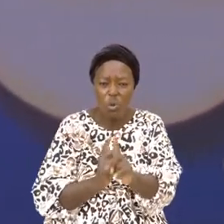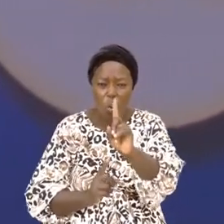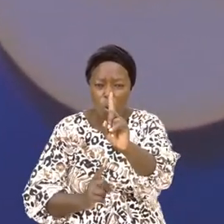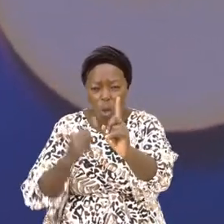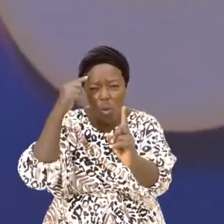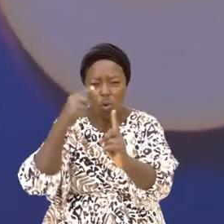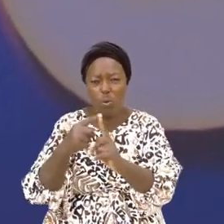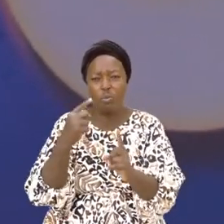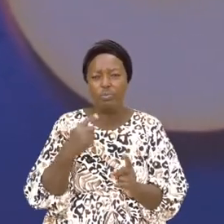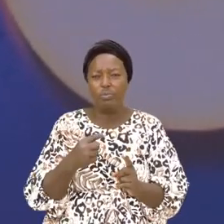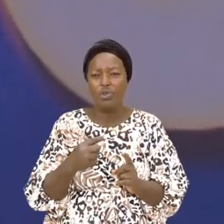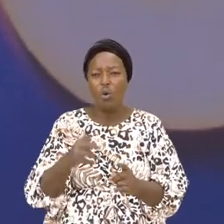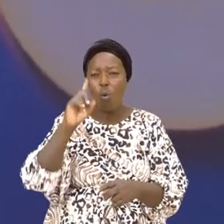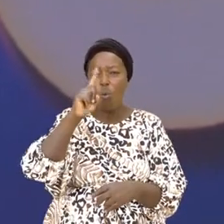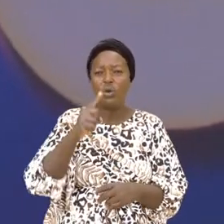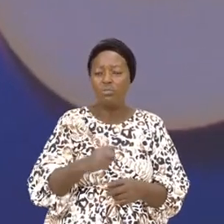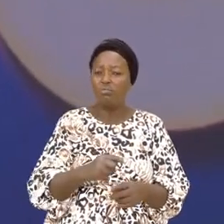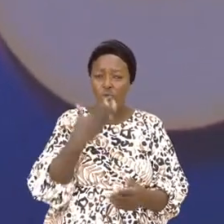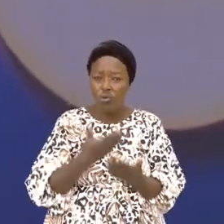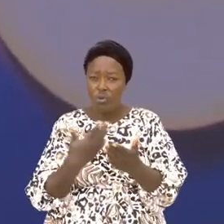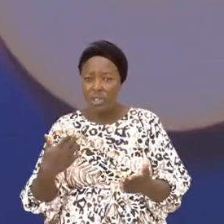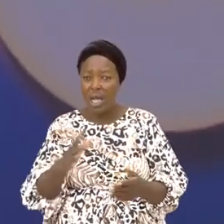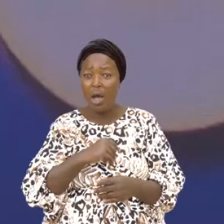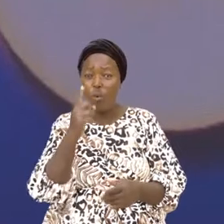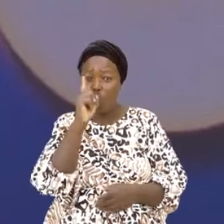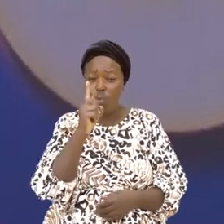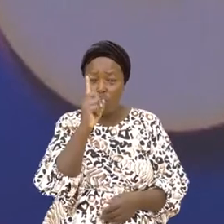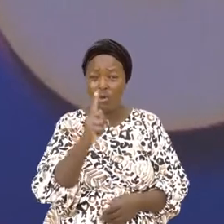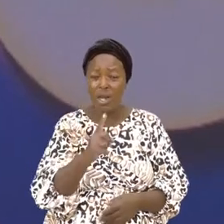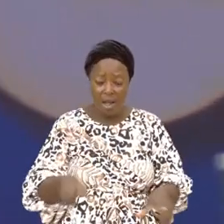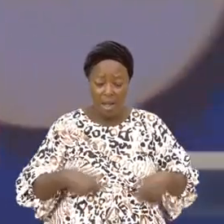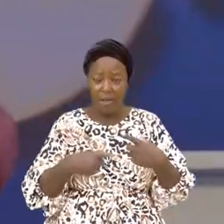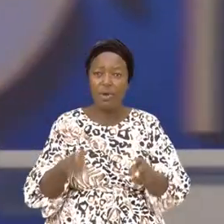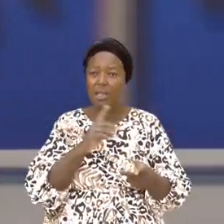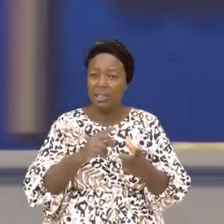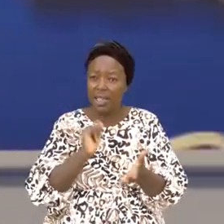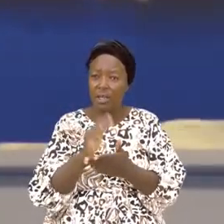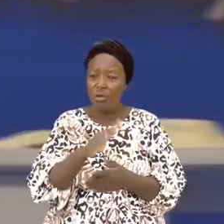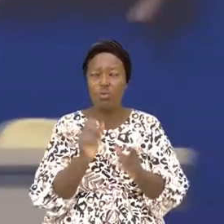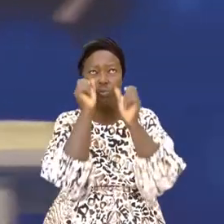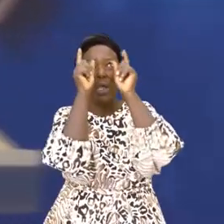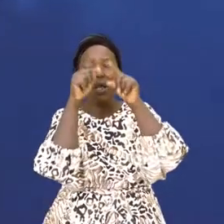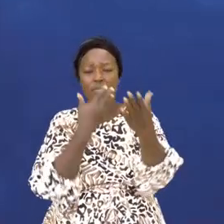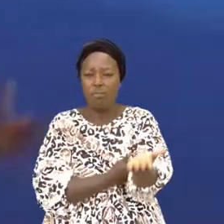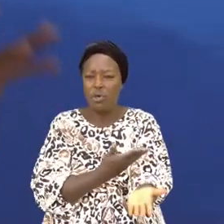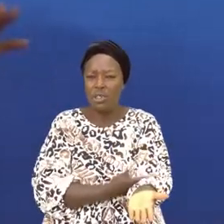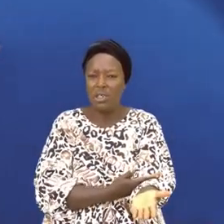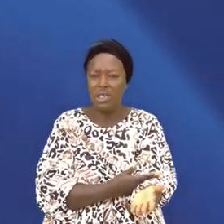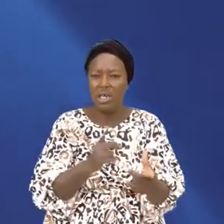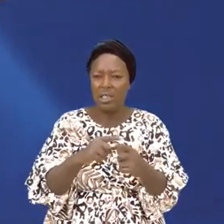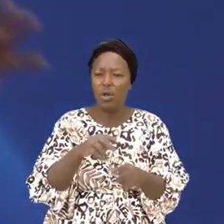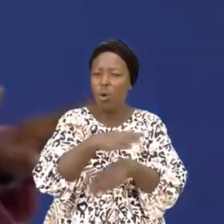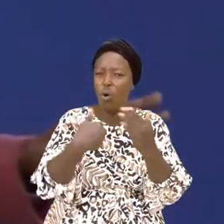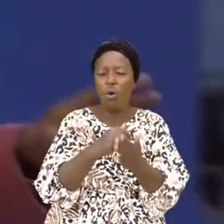goal, one ideal, one lifestyle, that you wake up in the morning, all I want